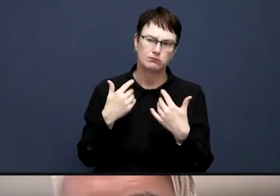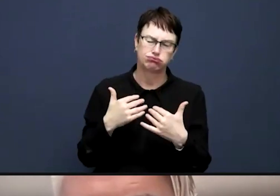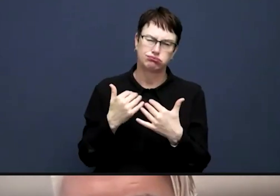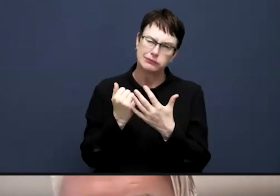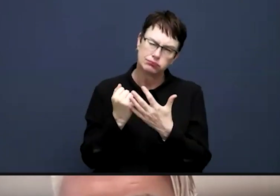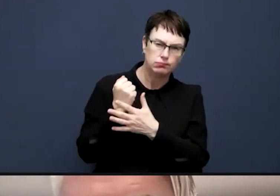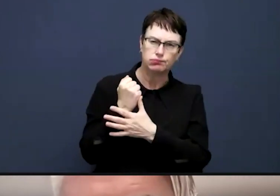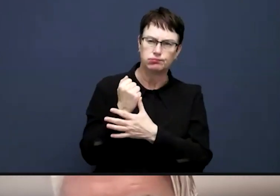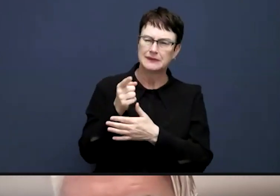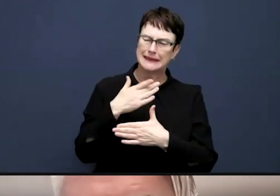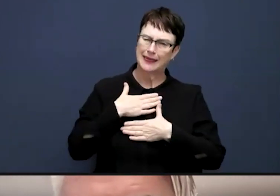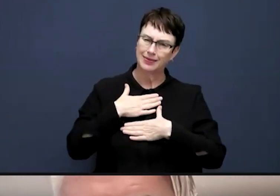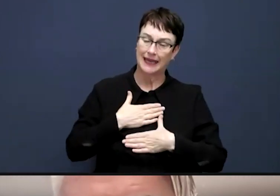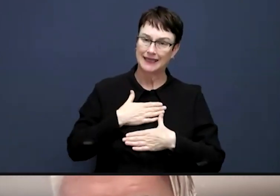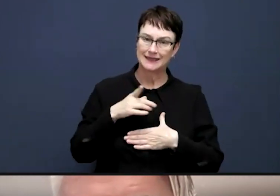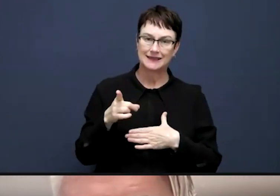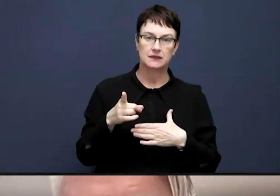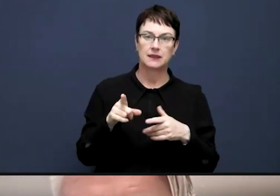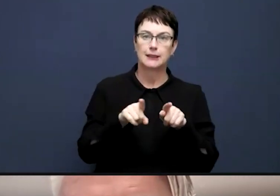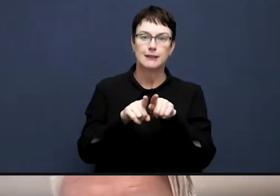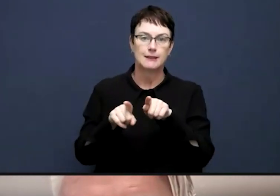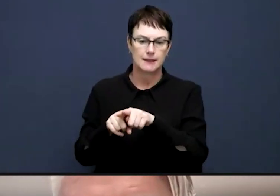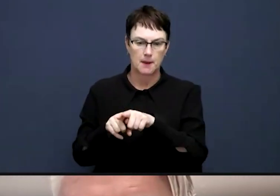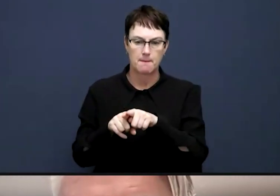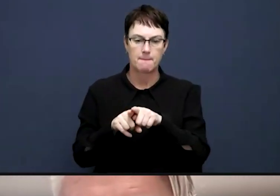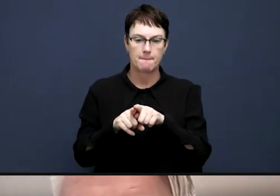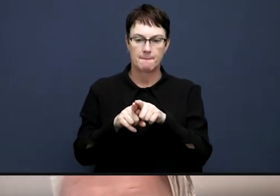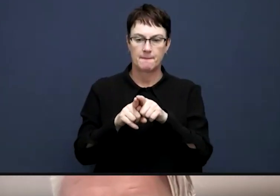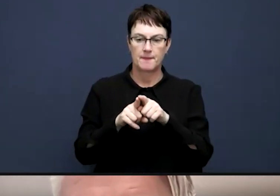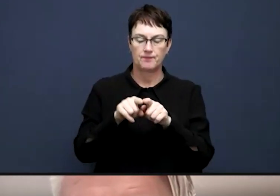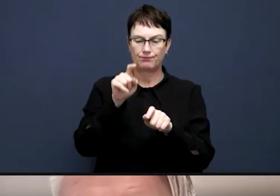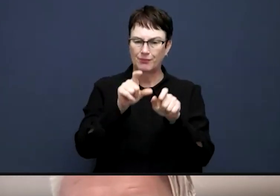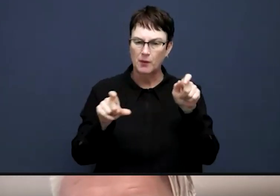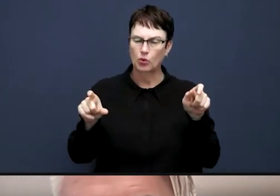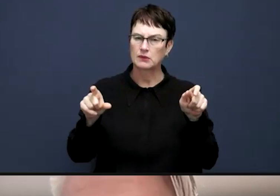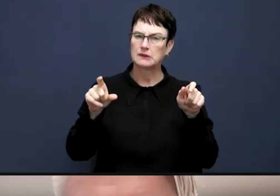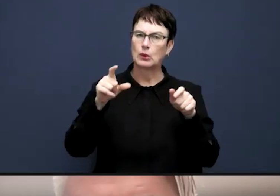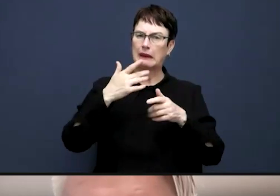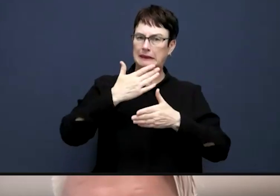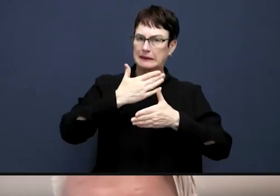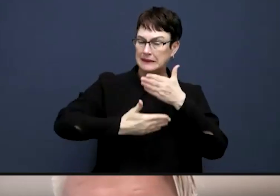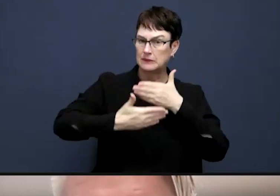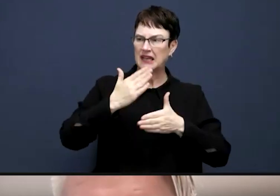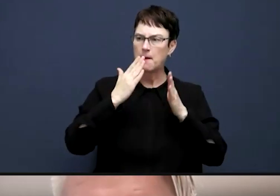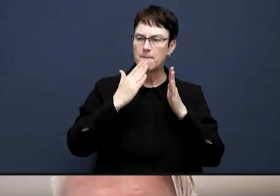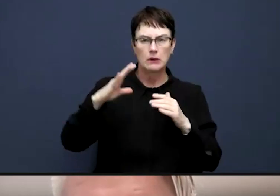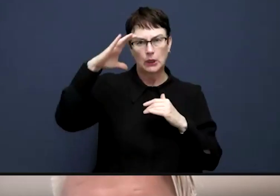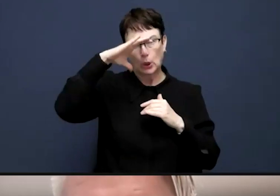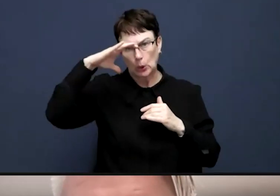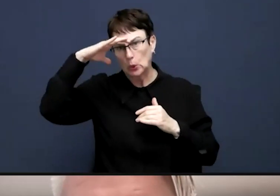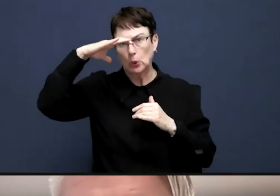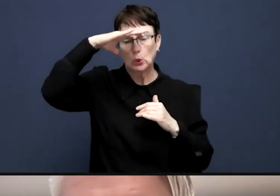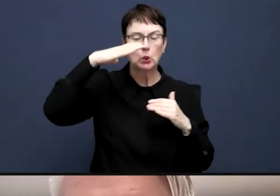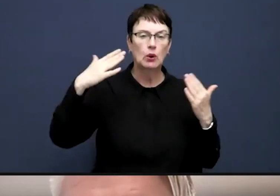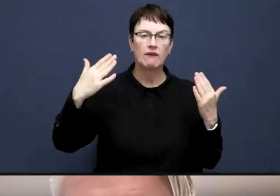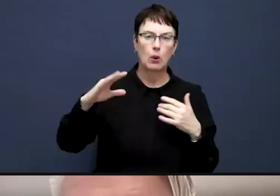Of finding toilets, in fact, for people with disabilities. I thought it was about a little bit